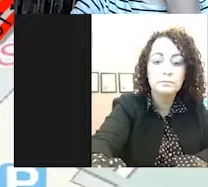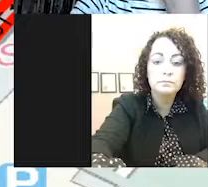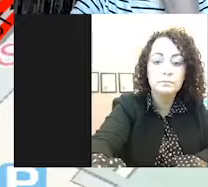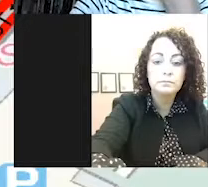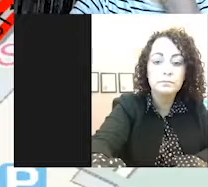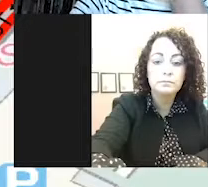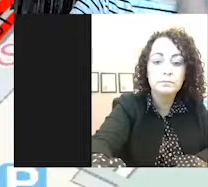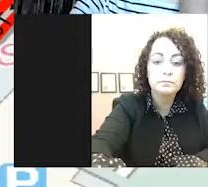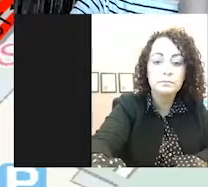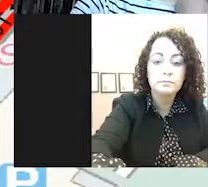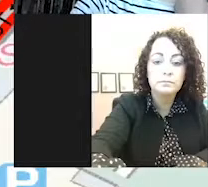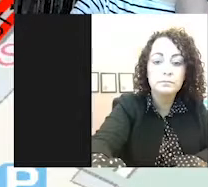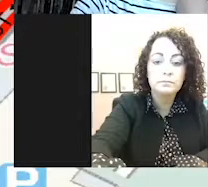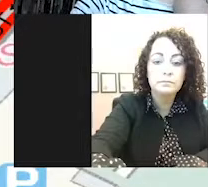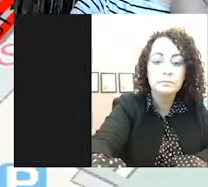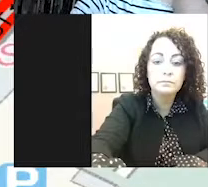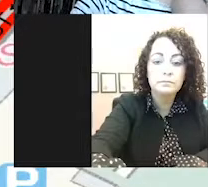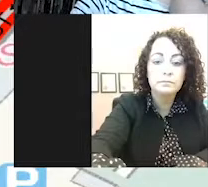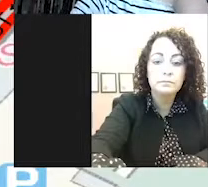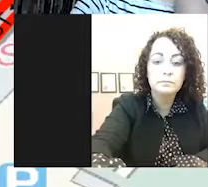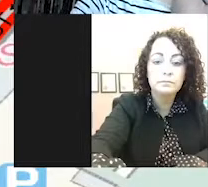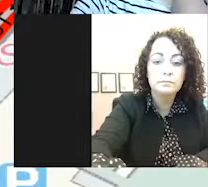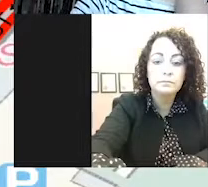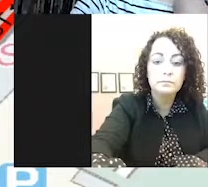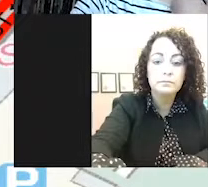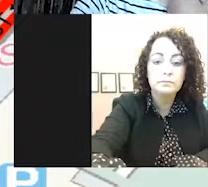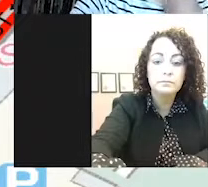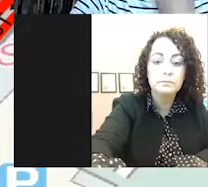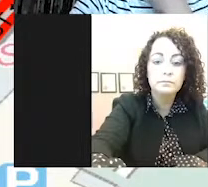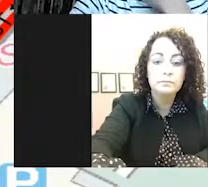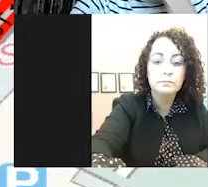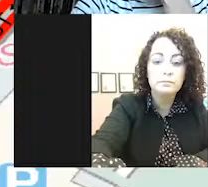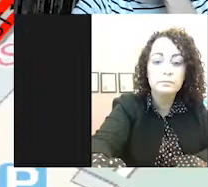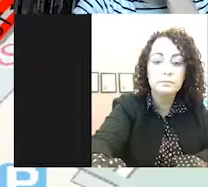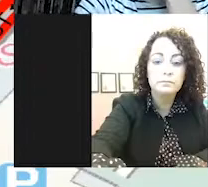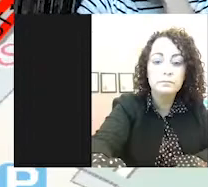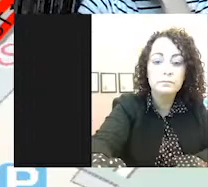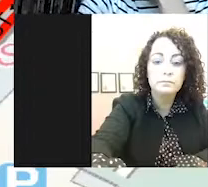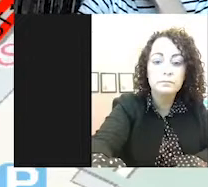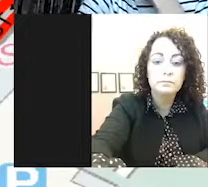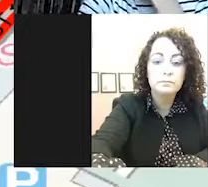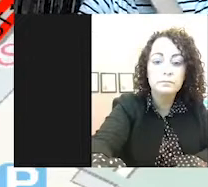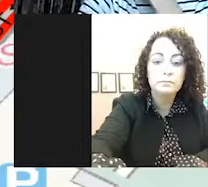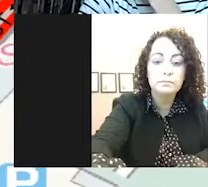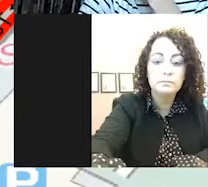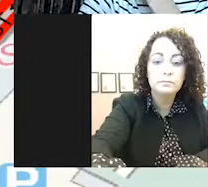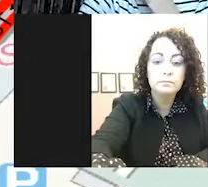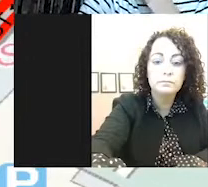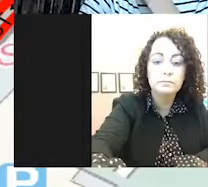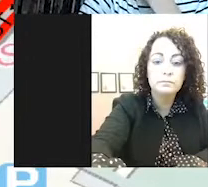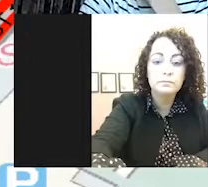encourage people not to come right into town if at all possible. And also on Wolftown Street, we made it an hourly car park to encourage a turnover